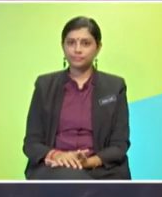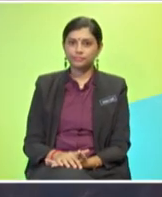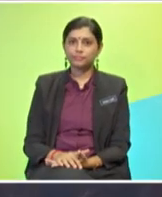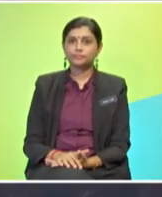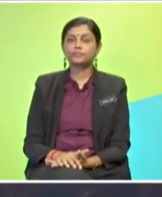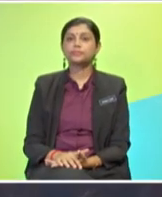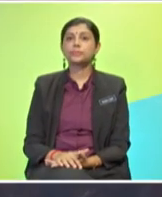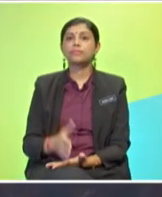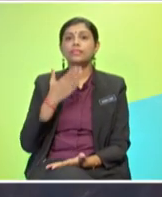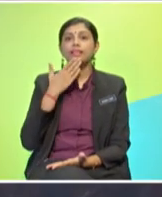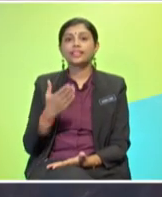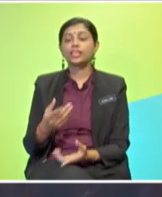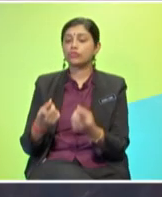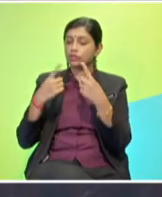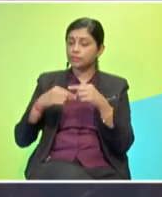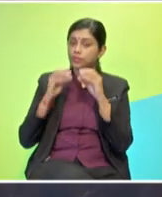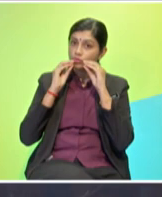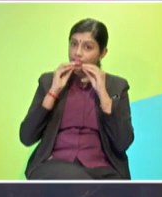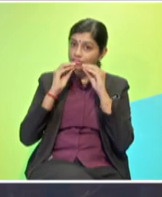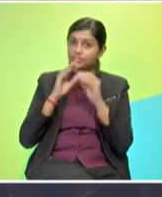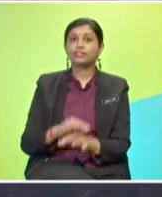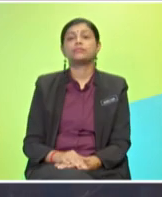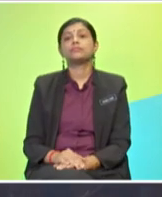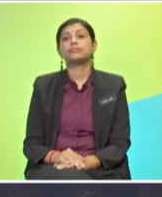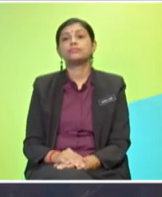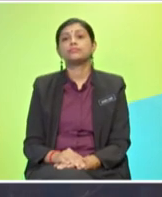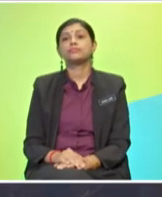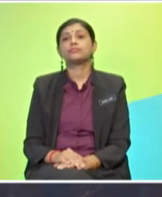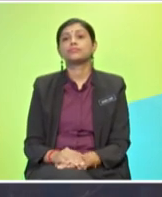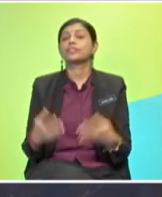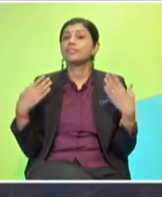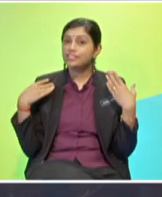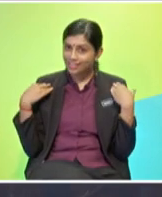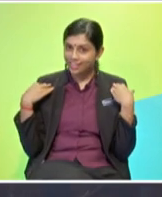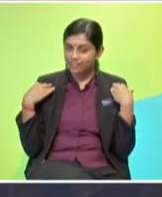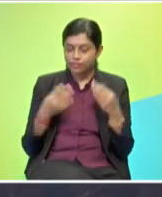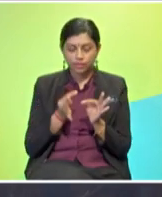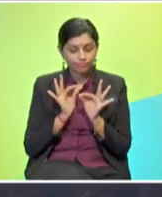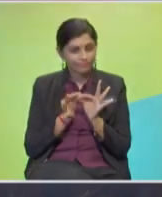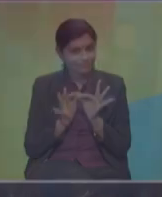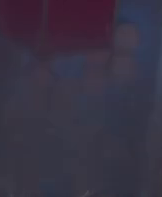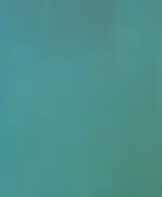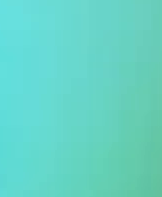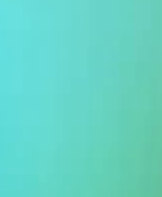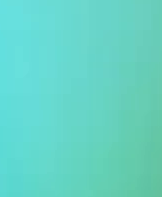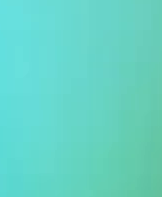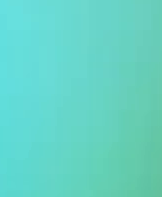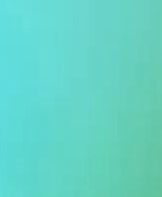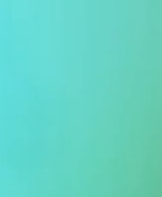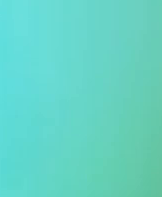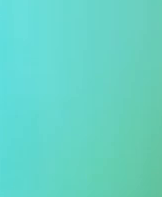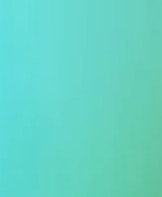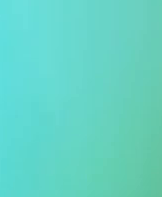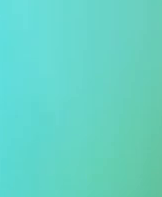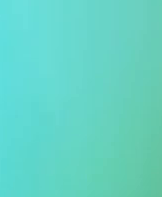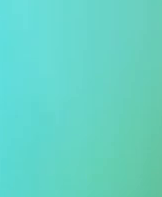for being with us today. And now we also have our sign language interpreter, which is Teacher Syamila Nair,